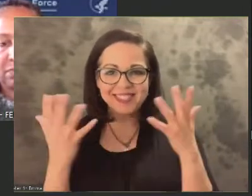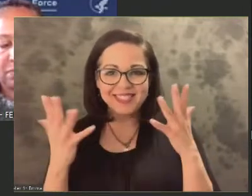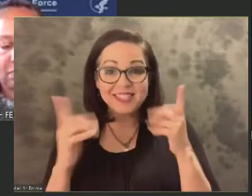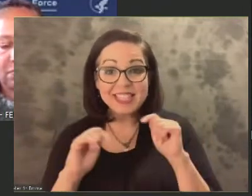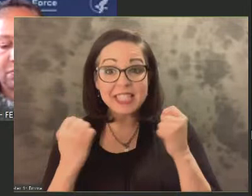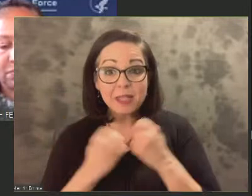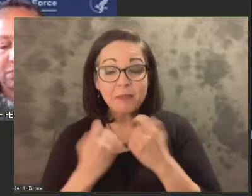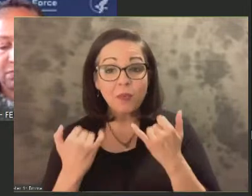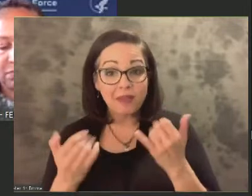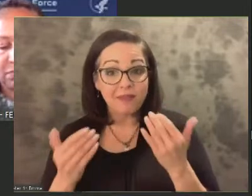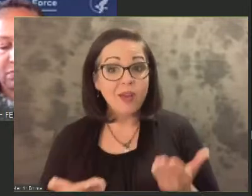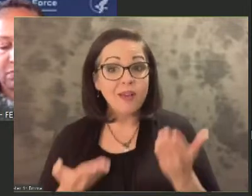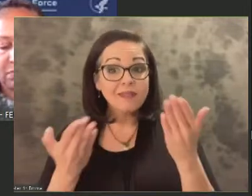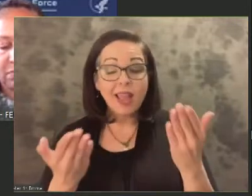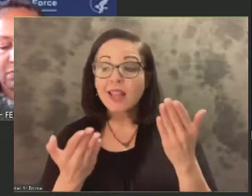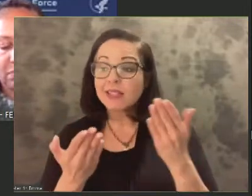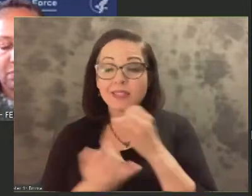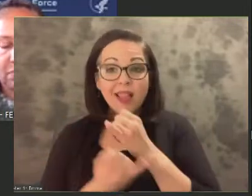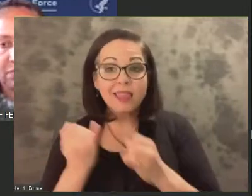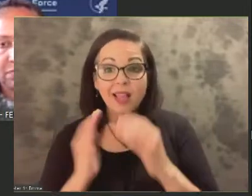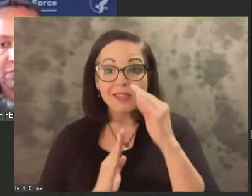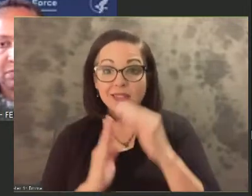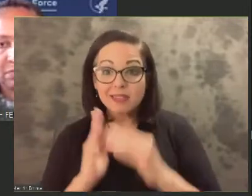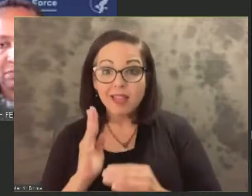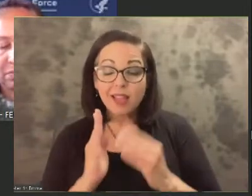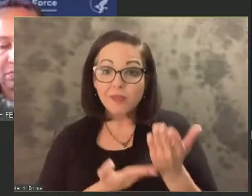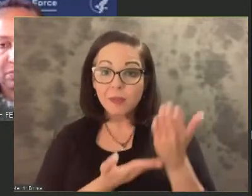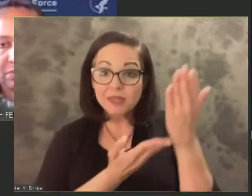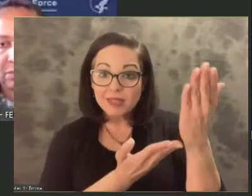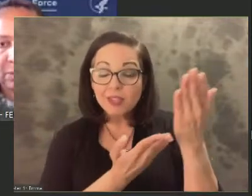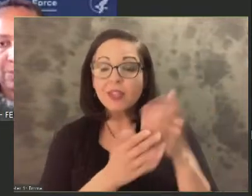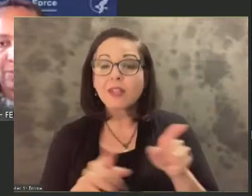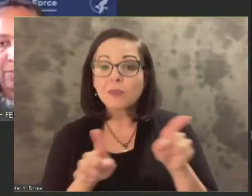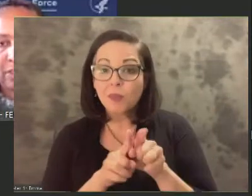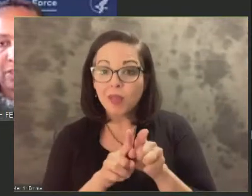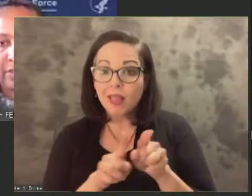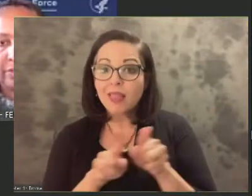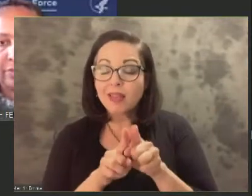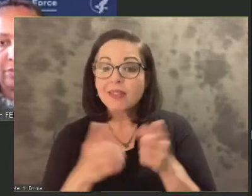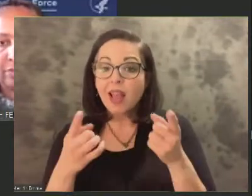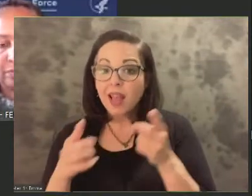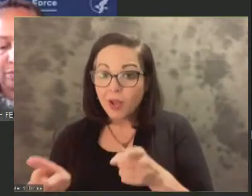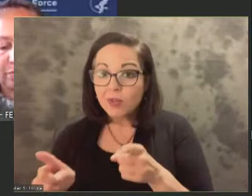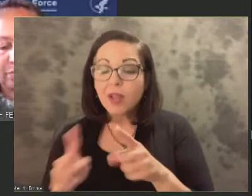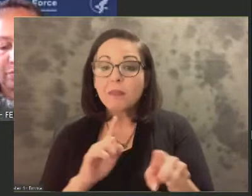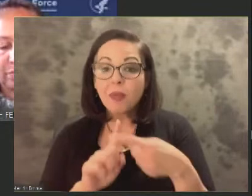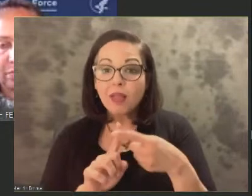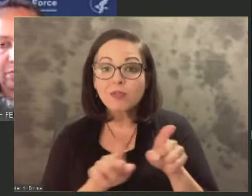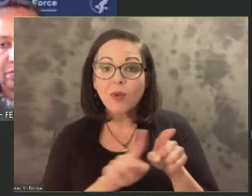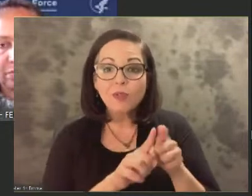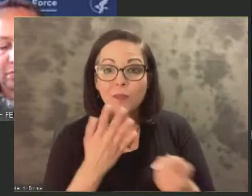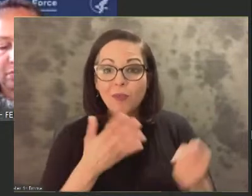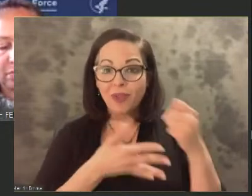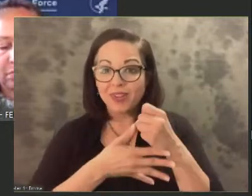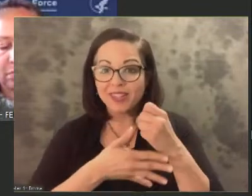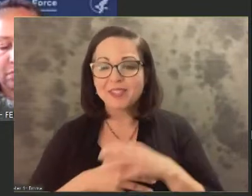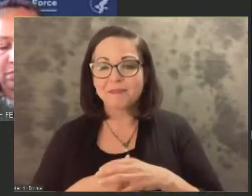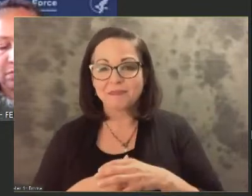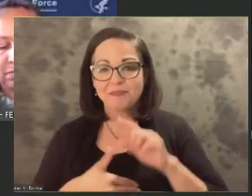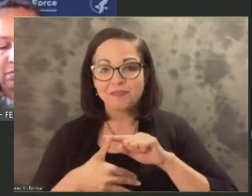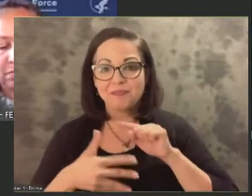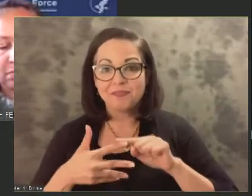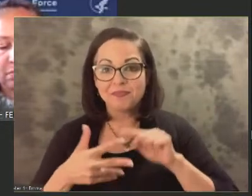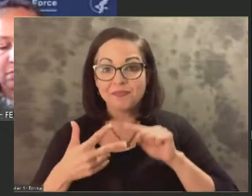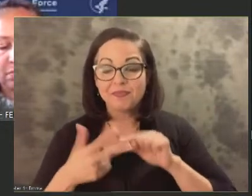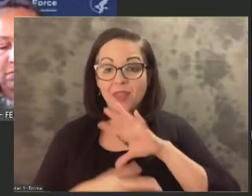advanced now the full final slate of recommendations, as well as the outcomes and priorities that will